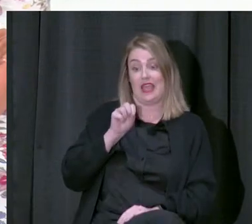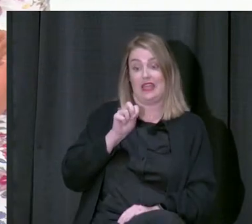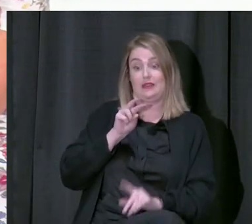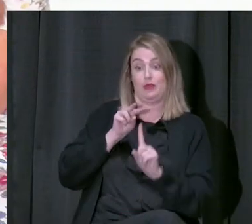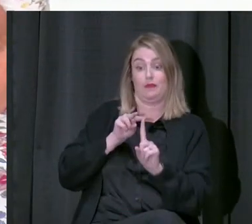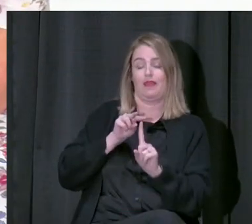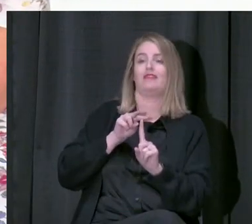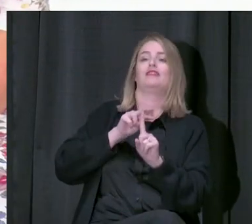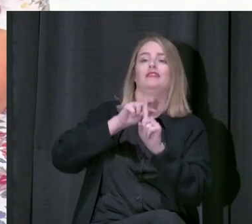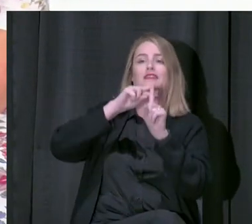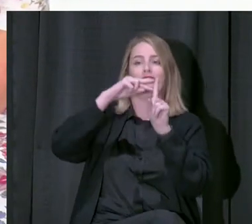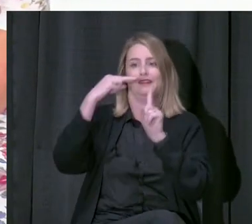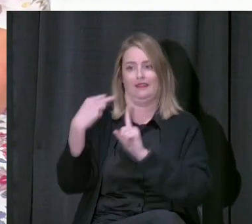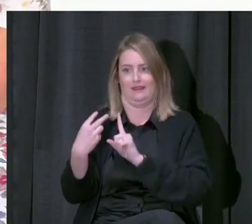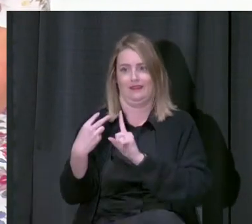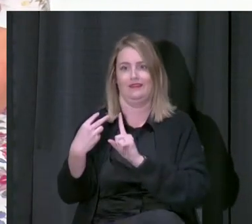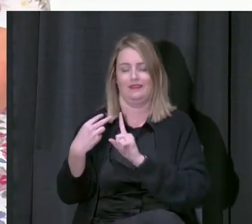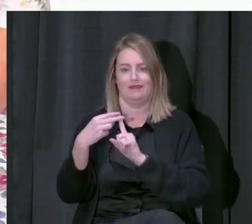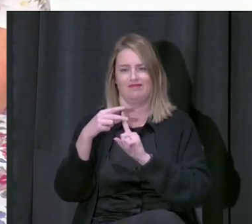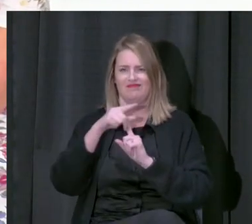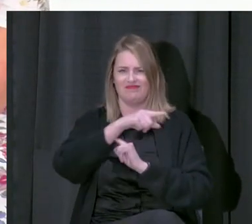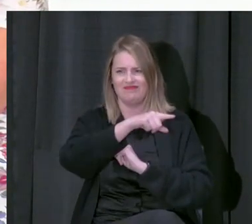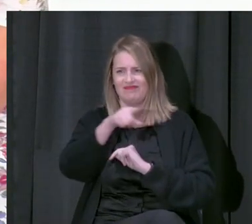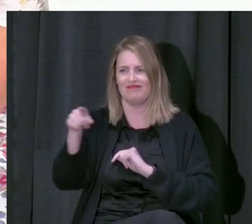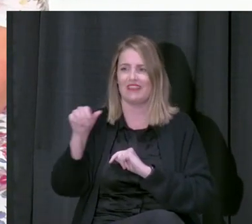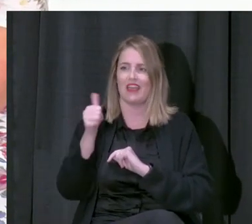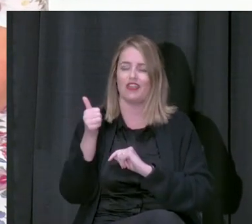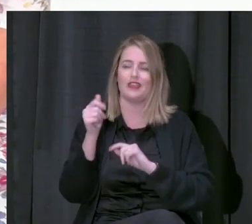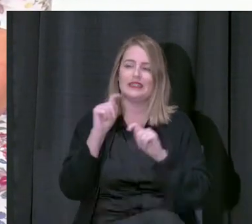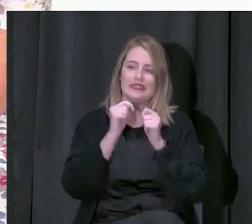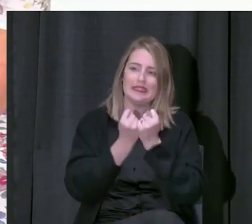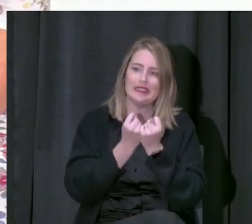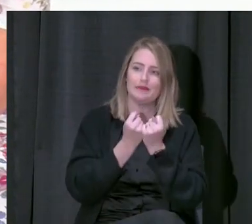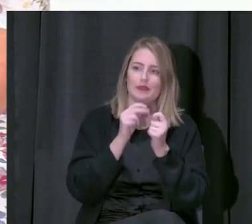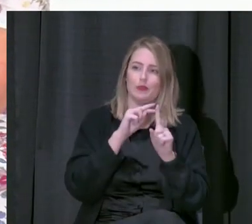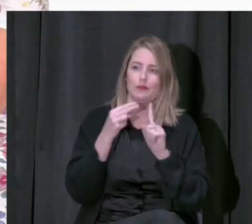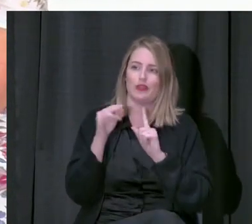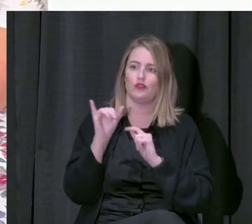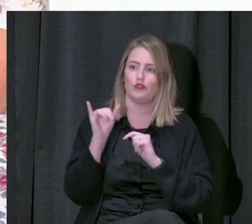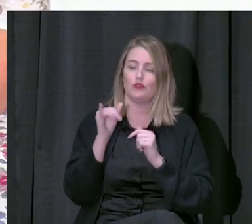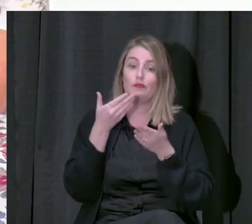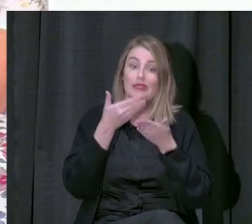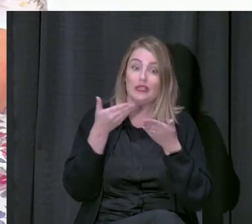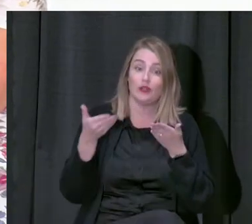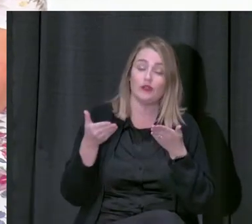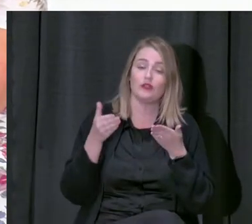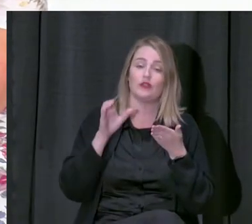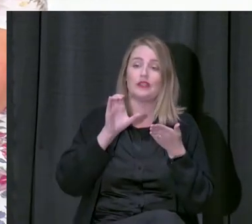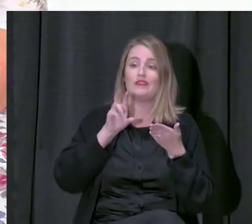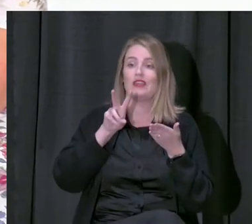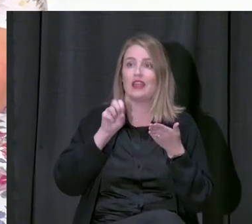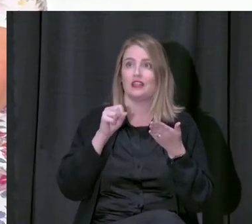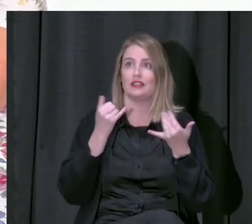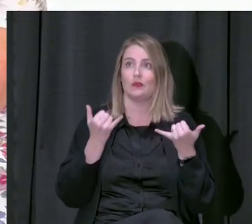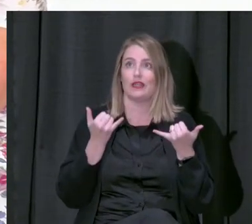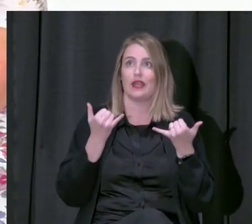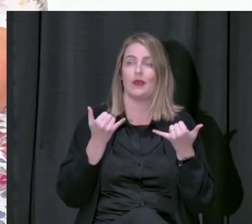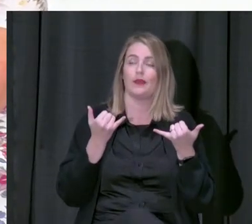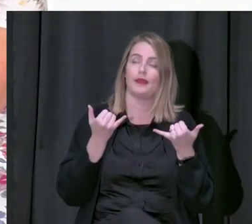accessibility team's perspective, get materials. So CVS is currently